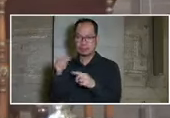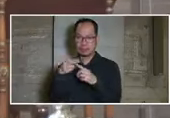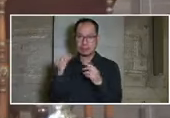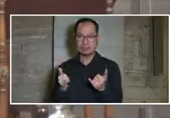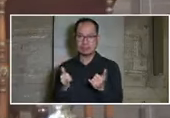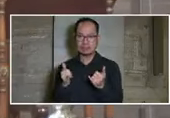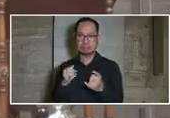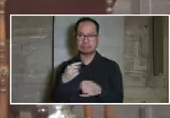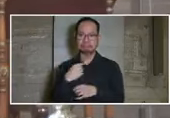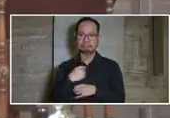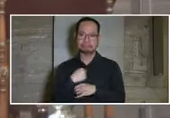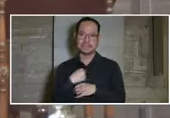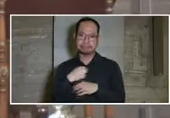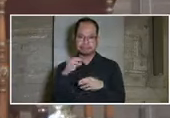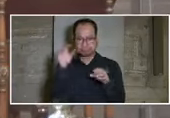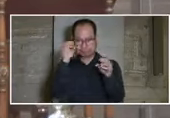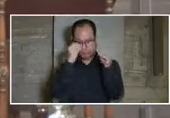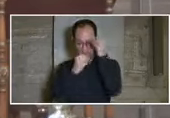Gulong-gulo na po ako.